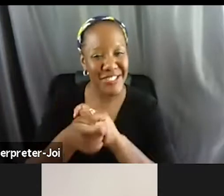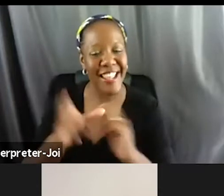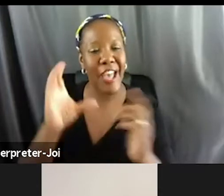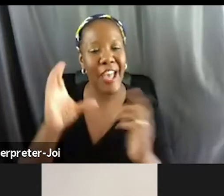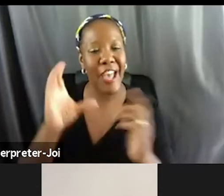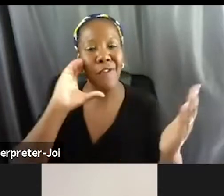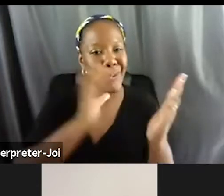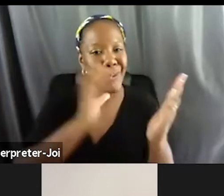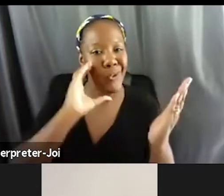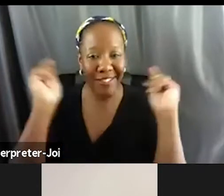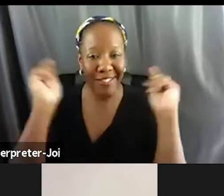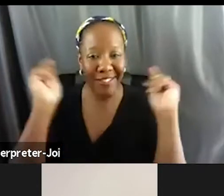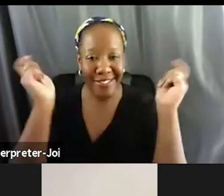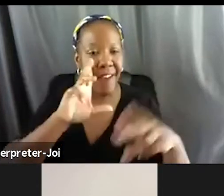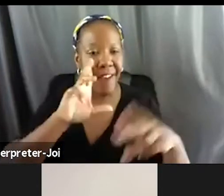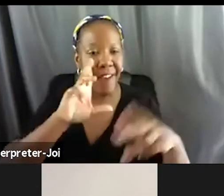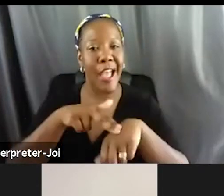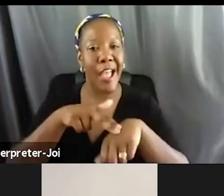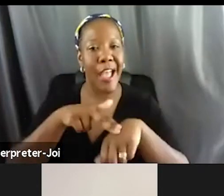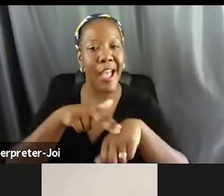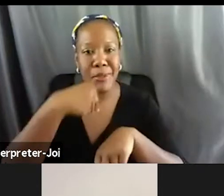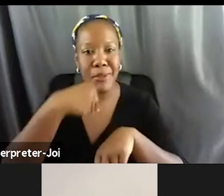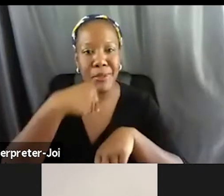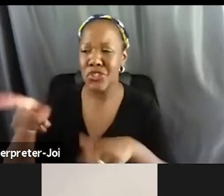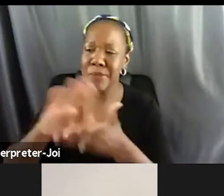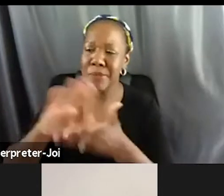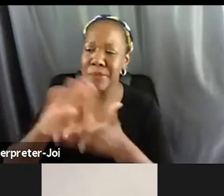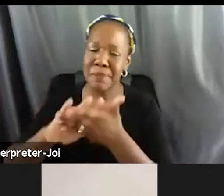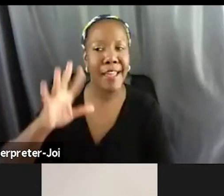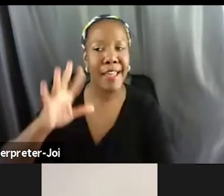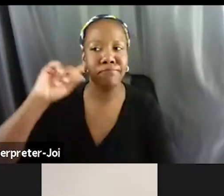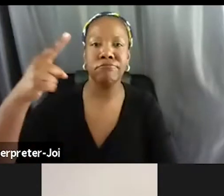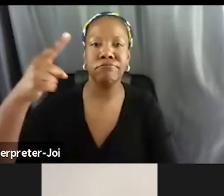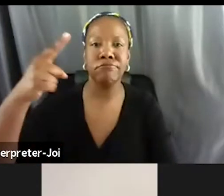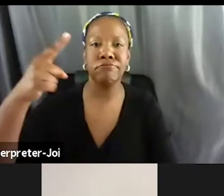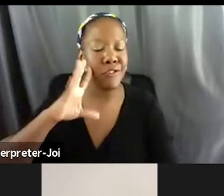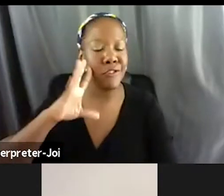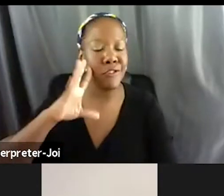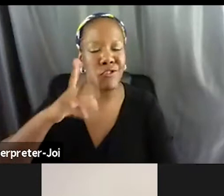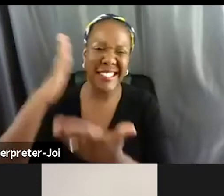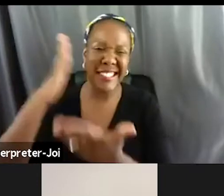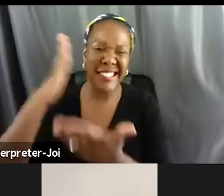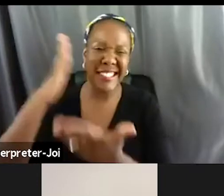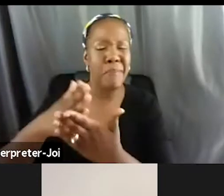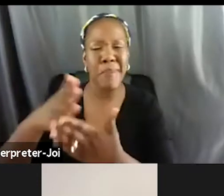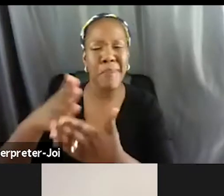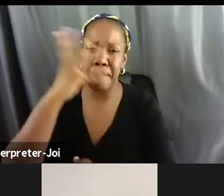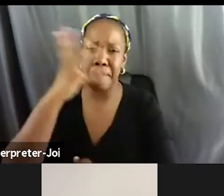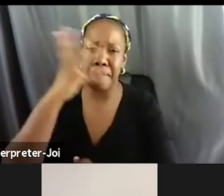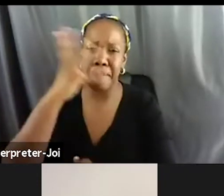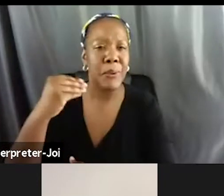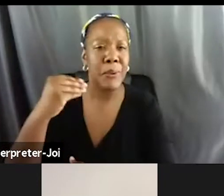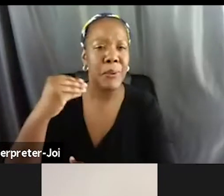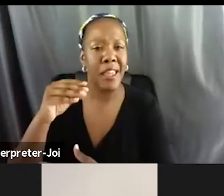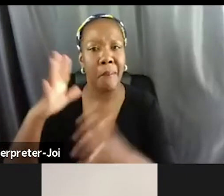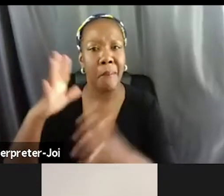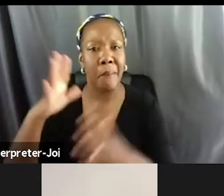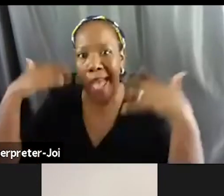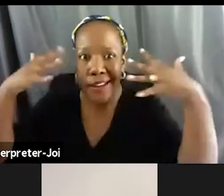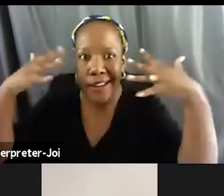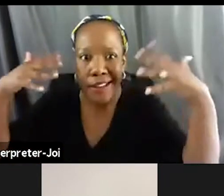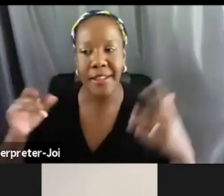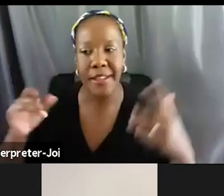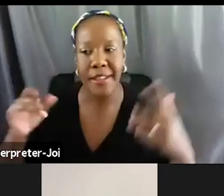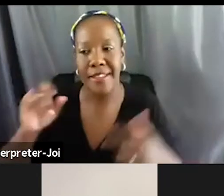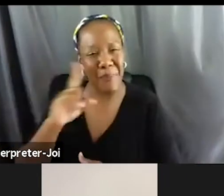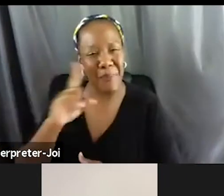beauty, she became one of the frontline voices for Stop the Beauty Madness, a campaign focused on changing the dynamics